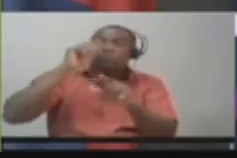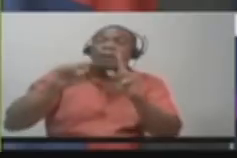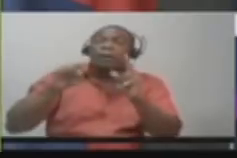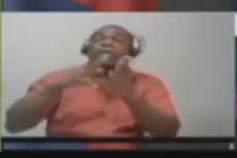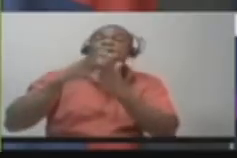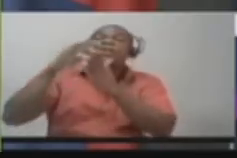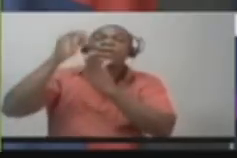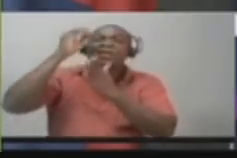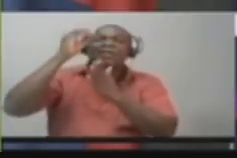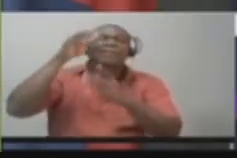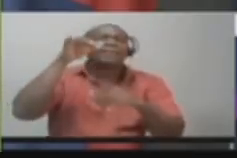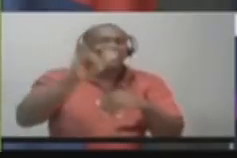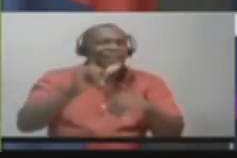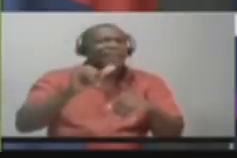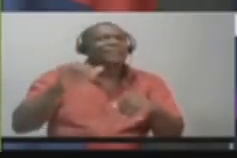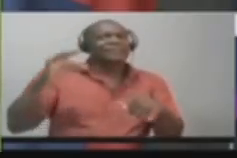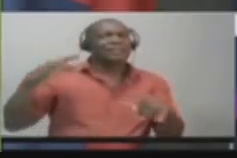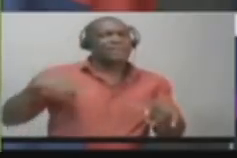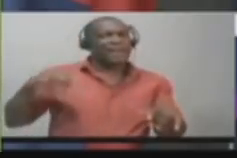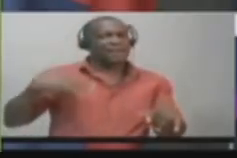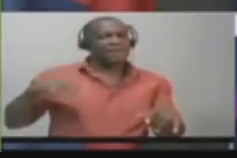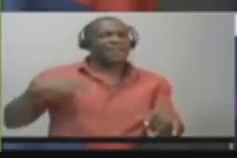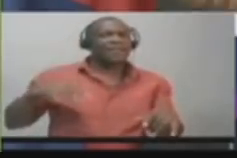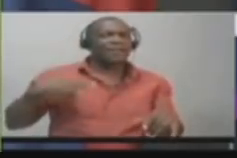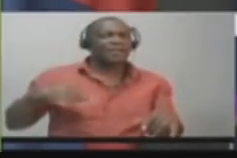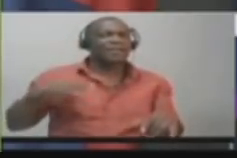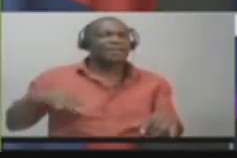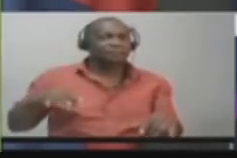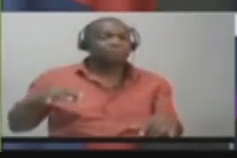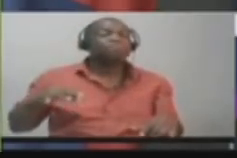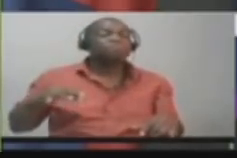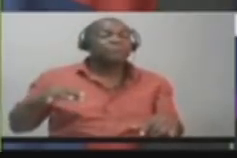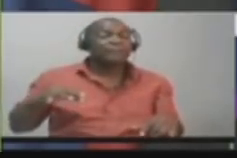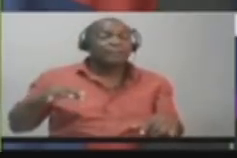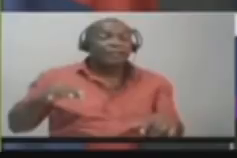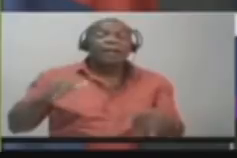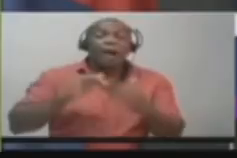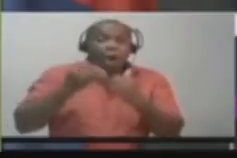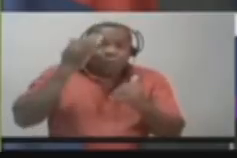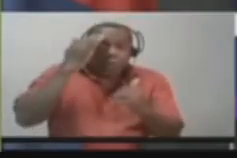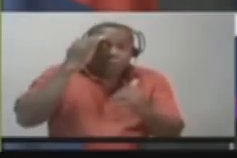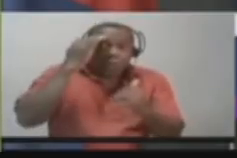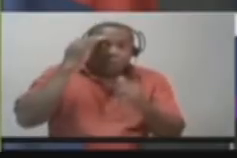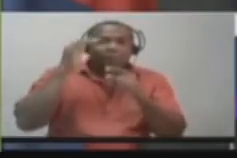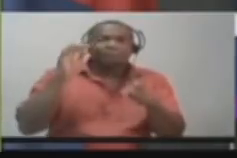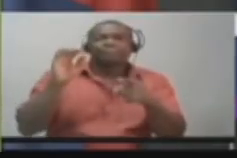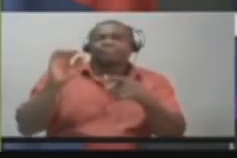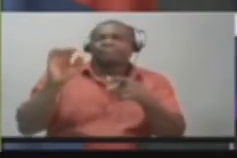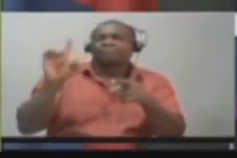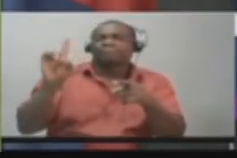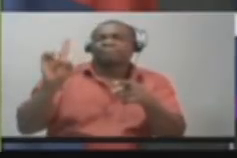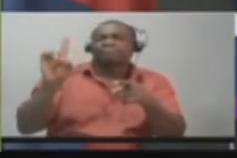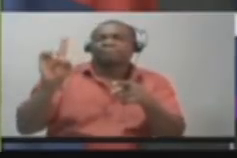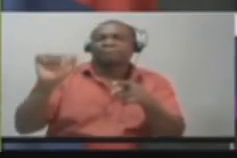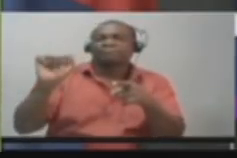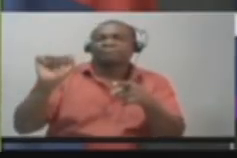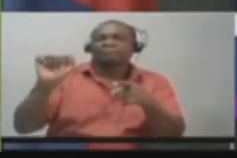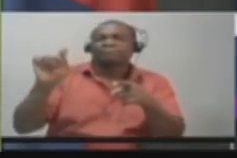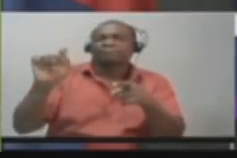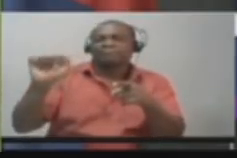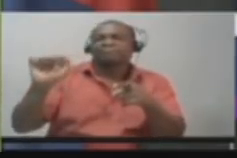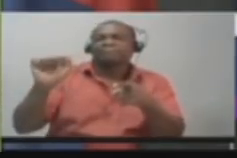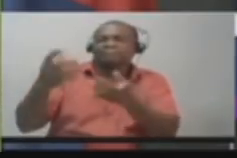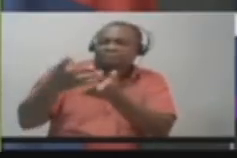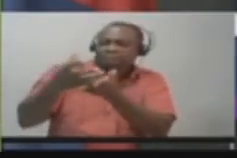And that benefit is shown by the data that says the vaccinated populations are not dying